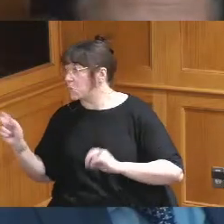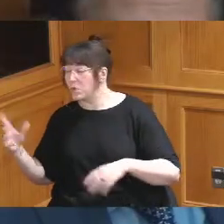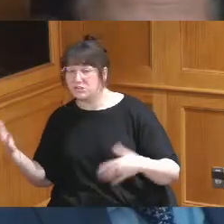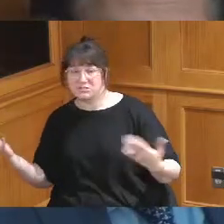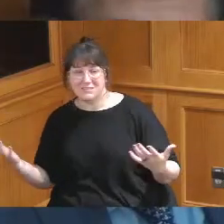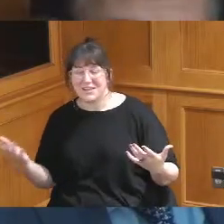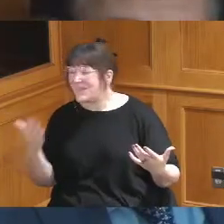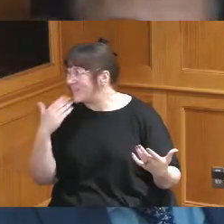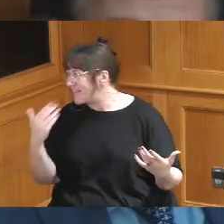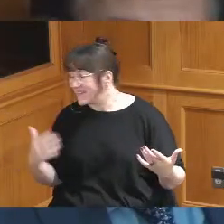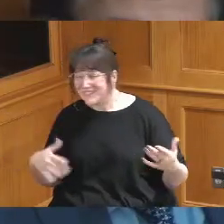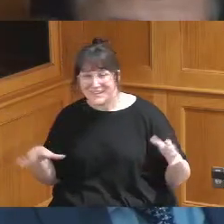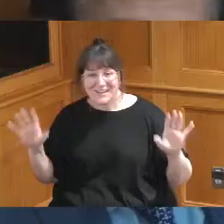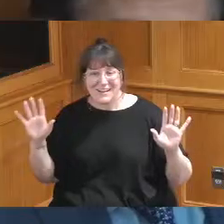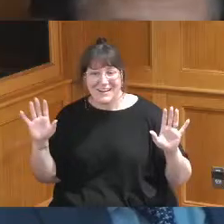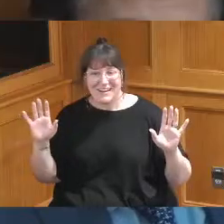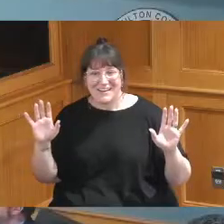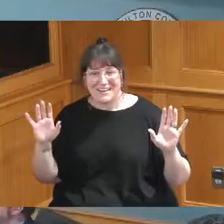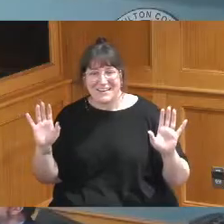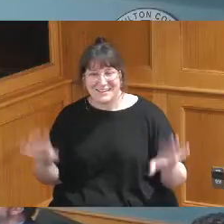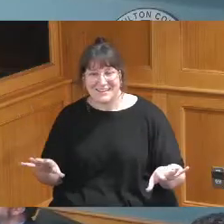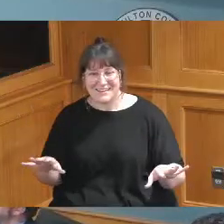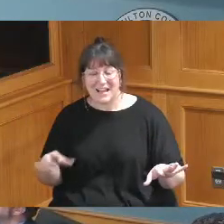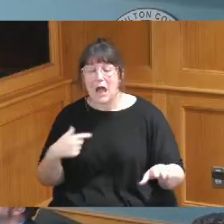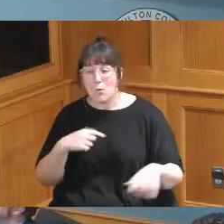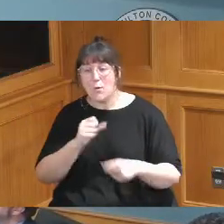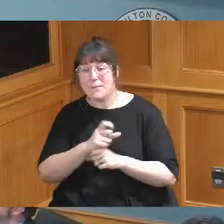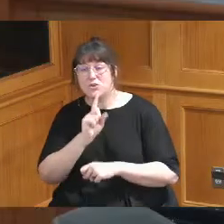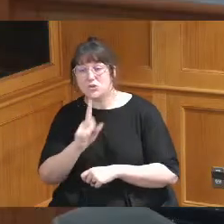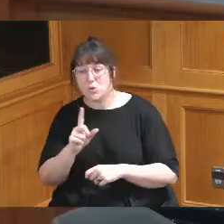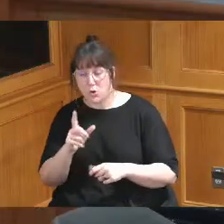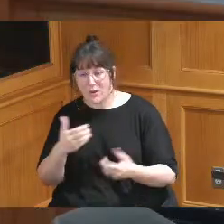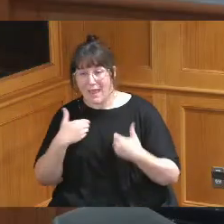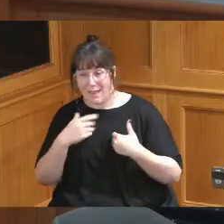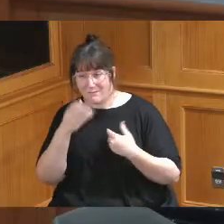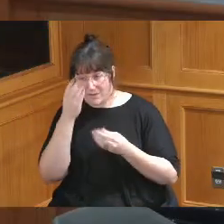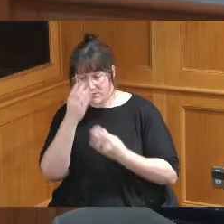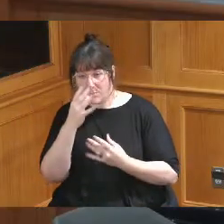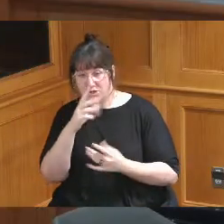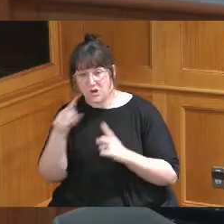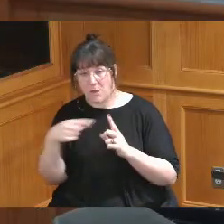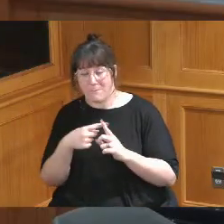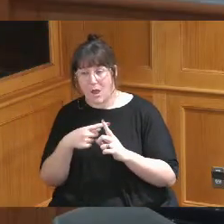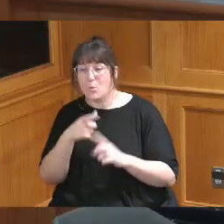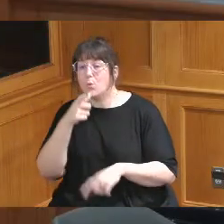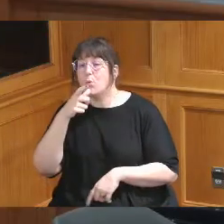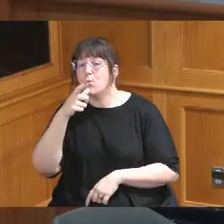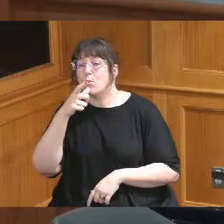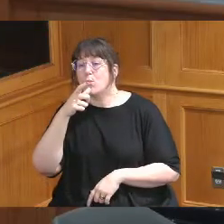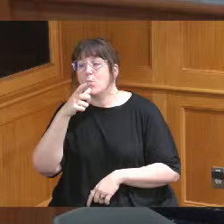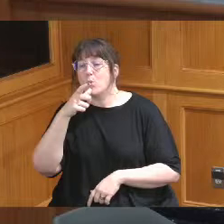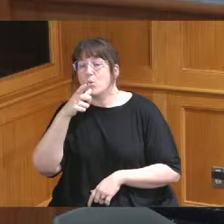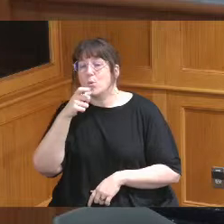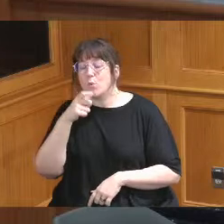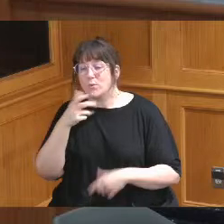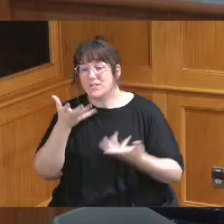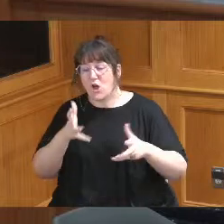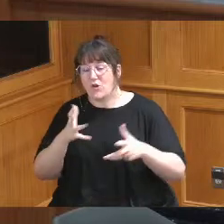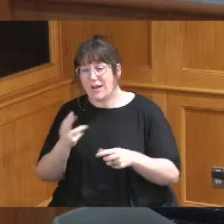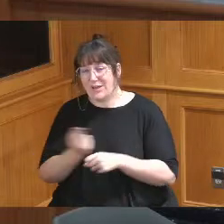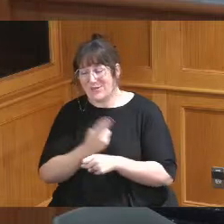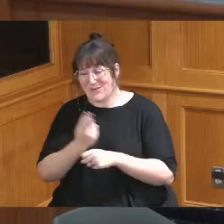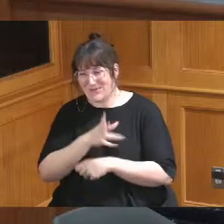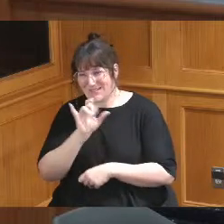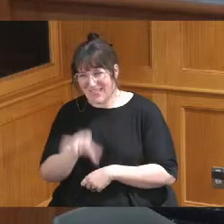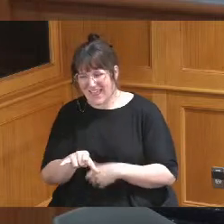you. I'm sorry. Appreciate Thank it. you. Okay, And I will make sure that we have that information to you about commissioners about the use incidents and the leave. It's Yeah, something